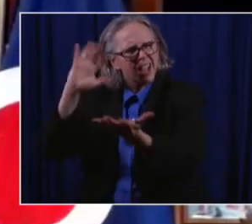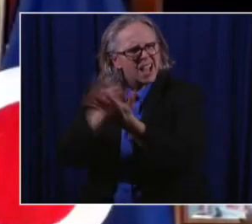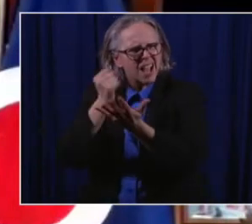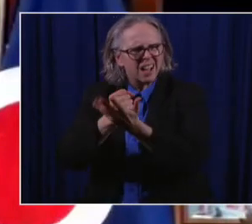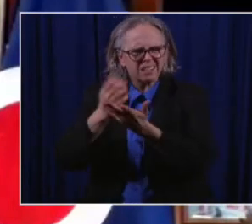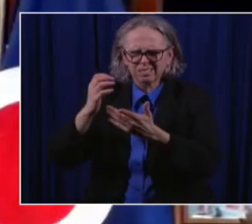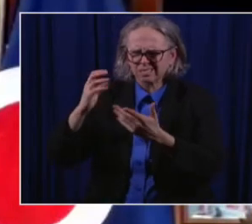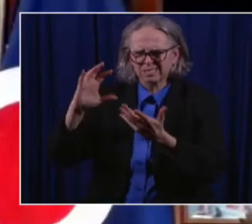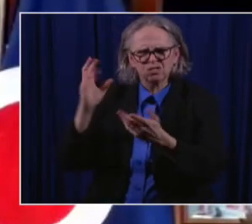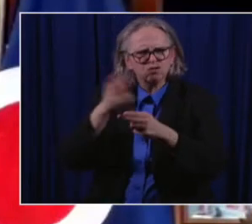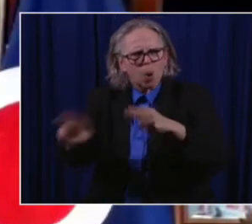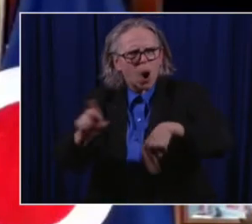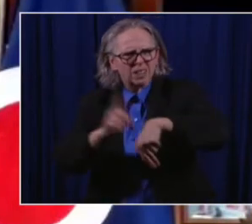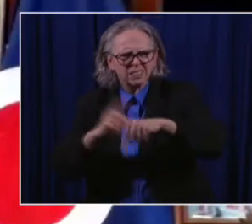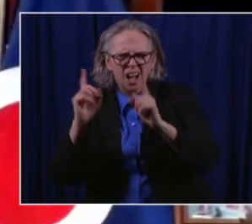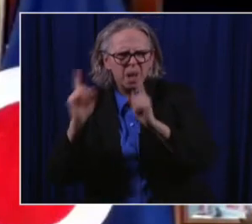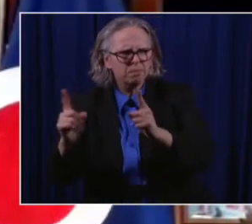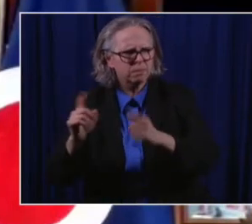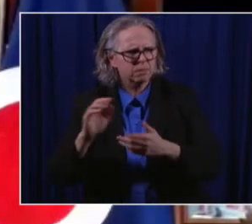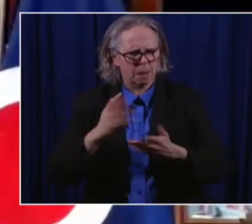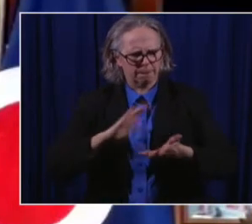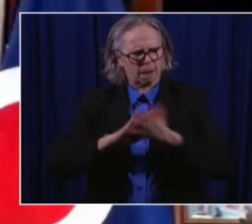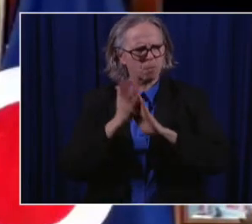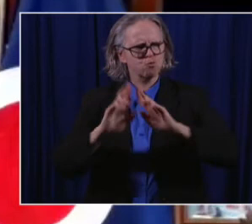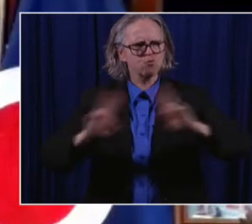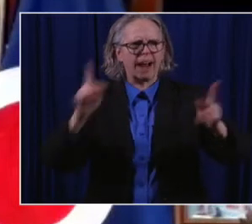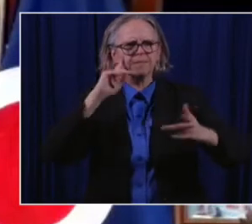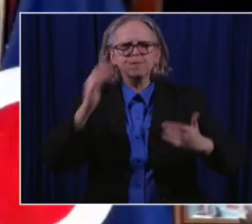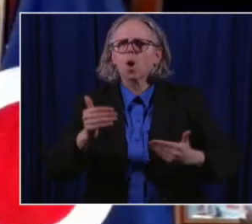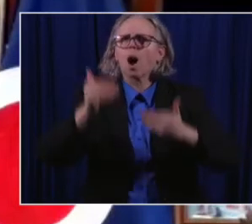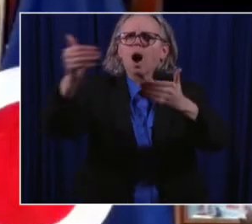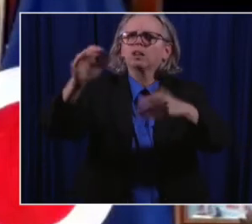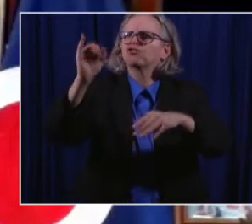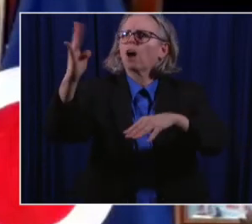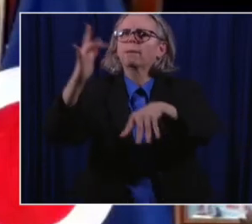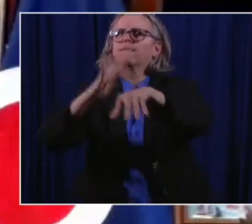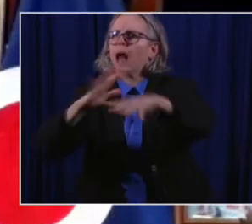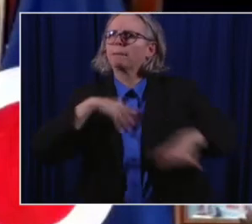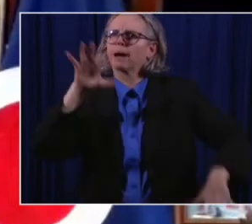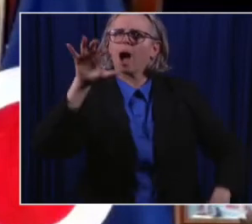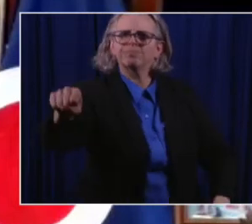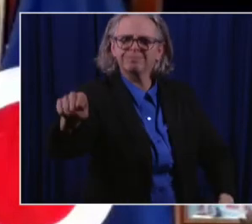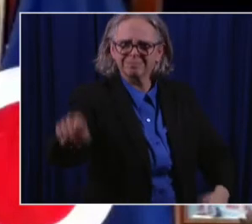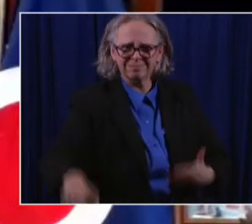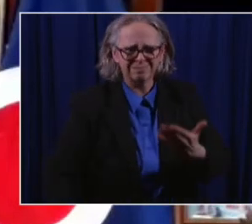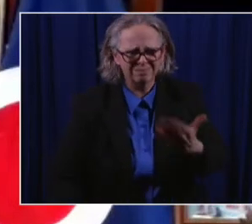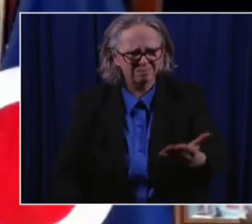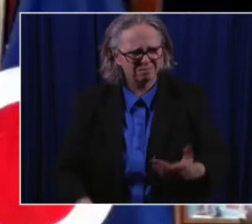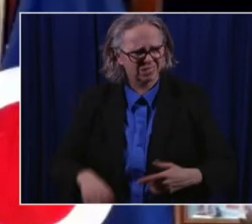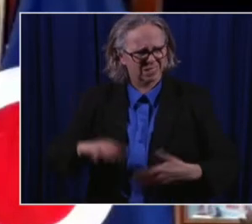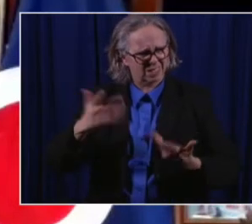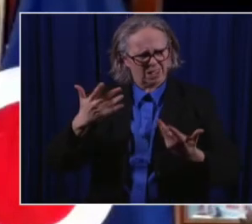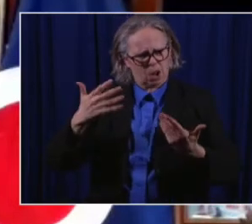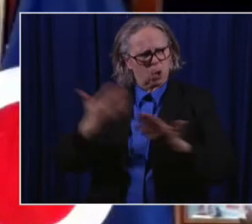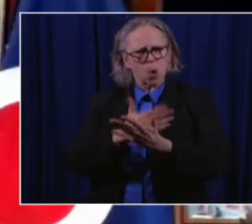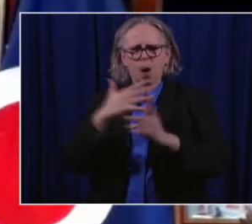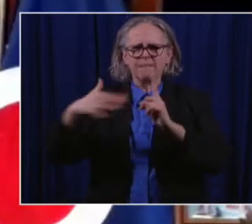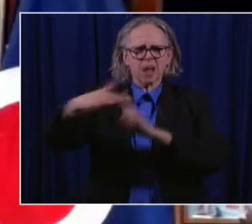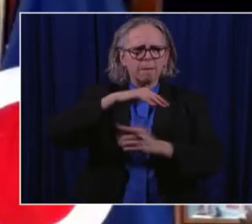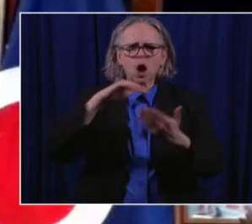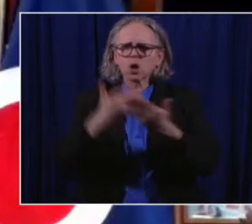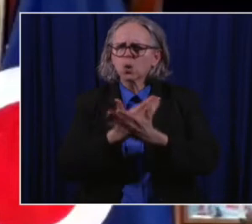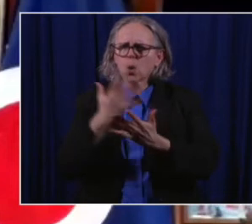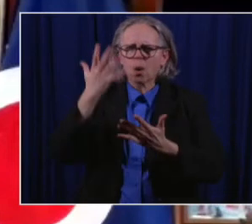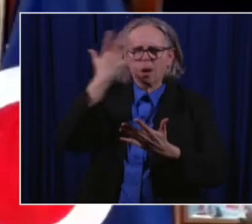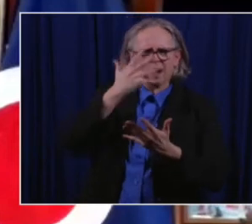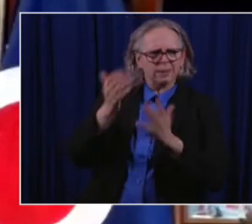make sure that you are prepared for hiring in a new industry. And we encourage people to take advantage of that.